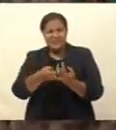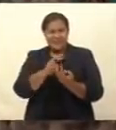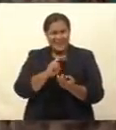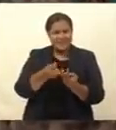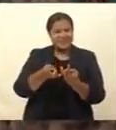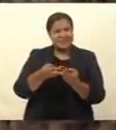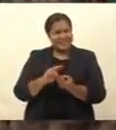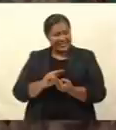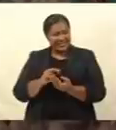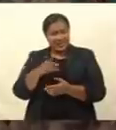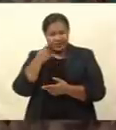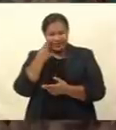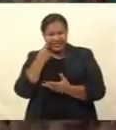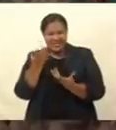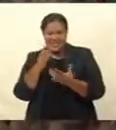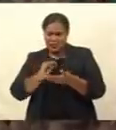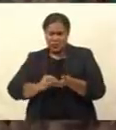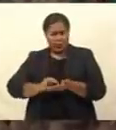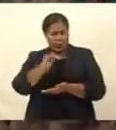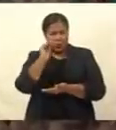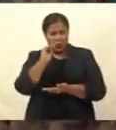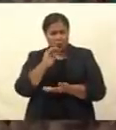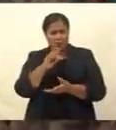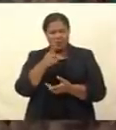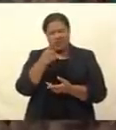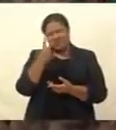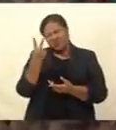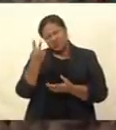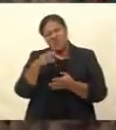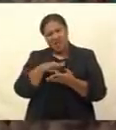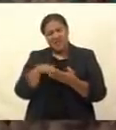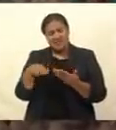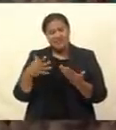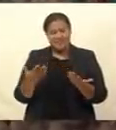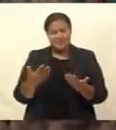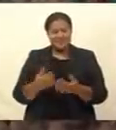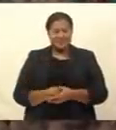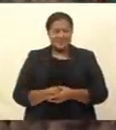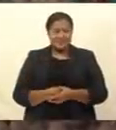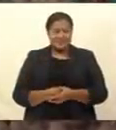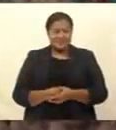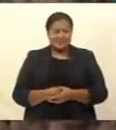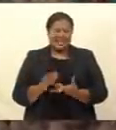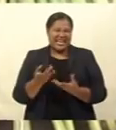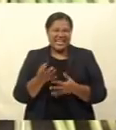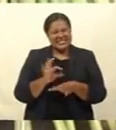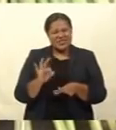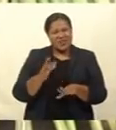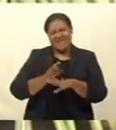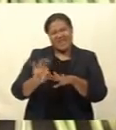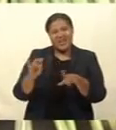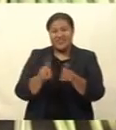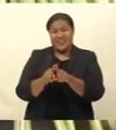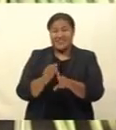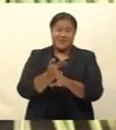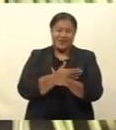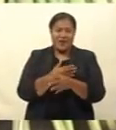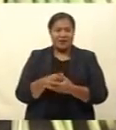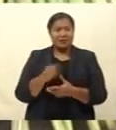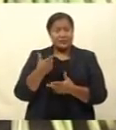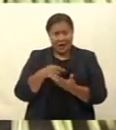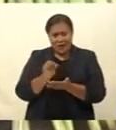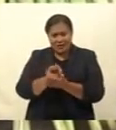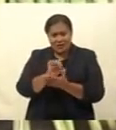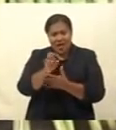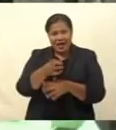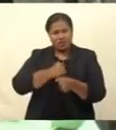being sold now, I've seen a rise in about $1 to $2, and it's not as fresh as before. Market vendors are struggling